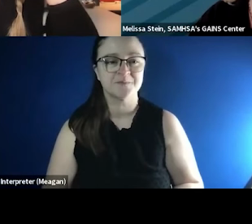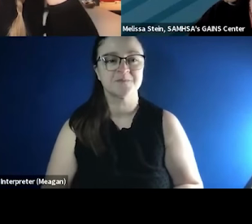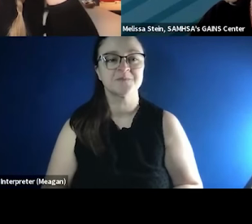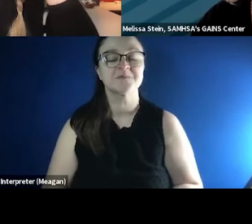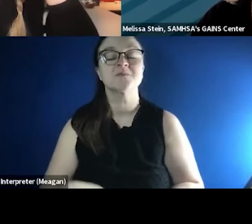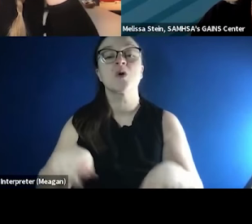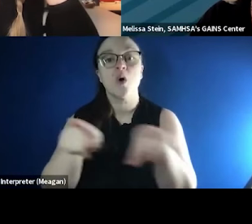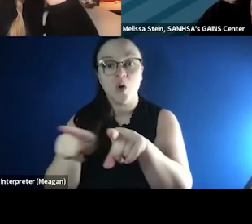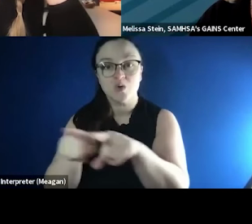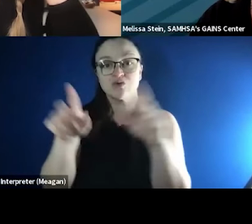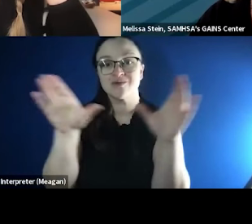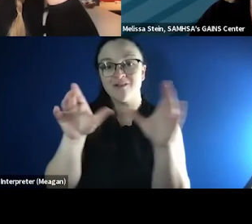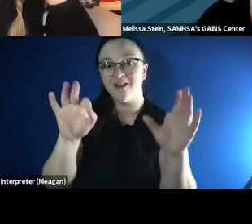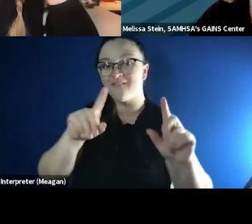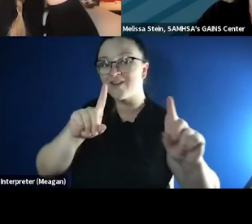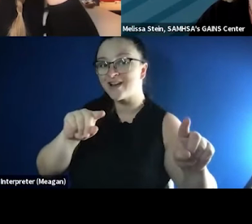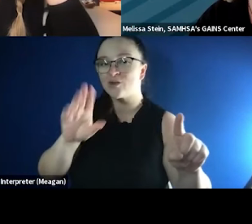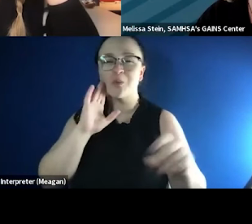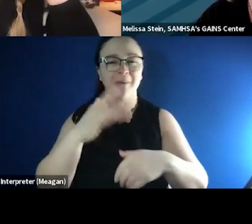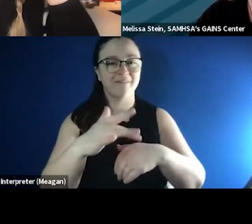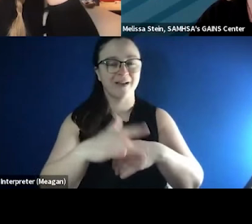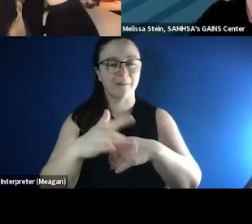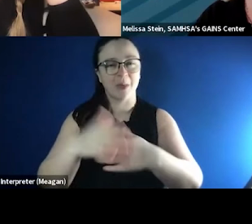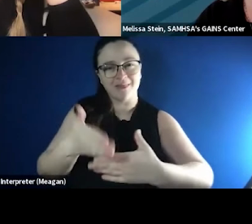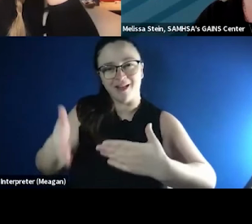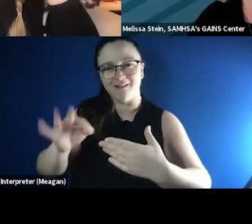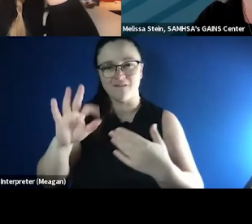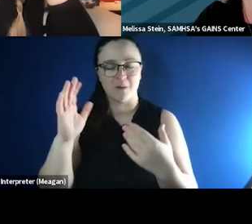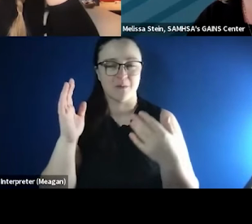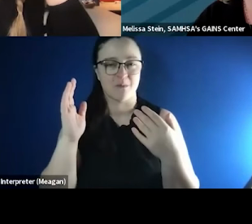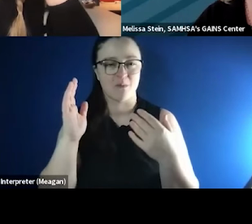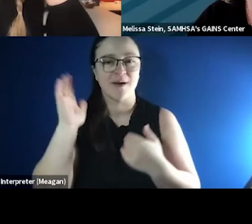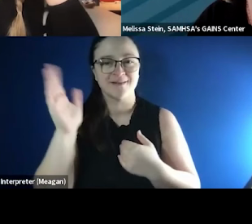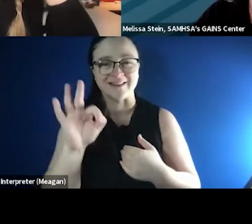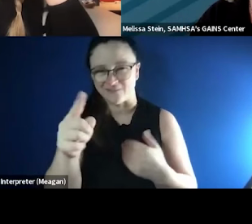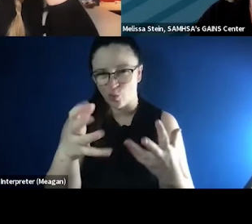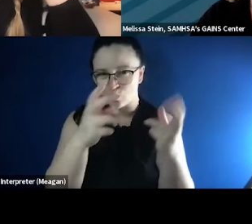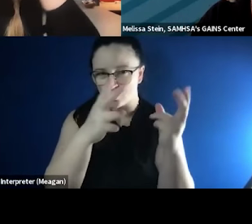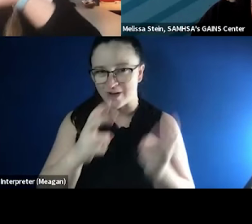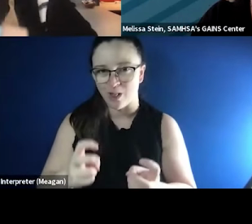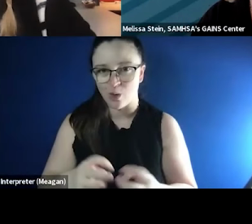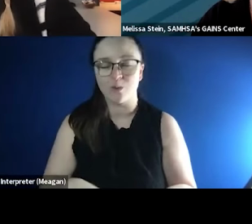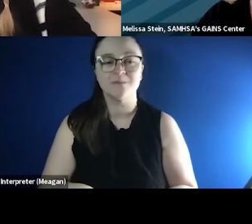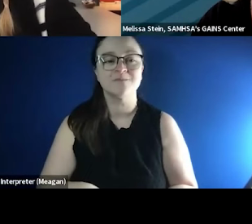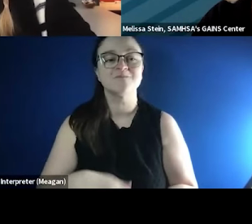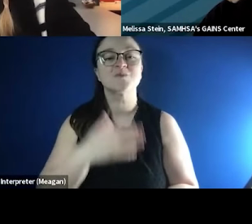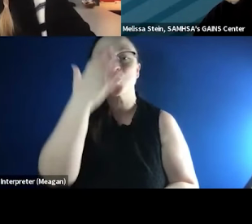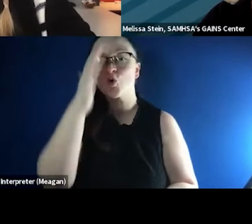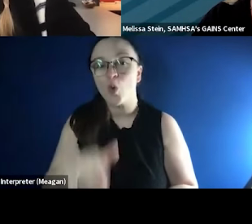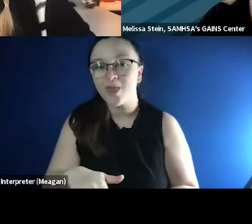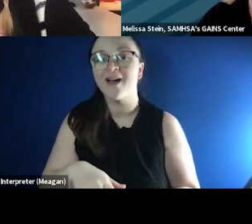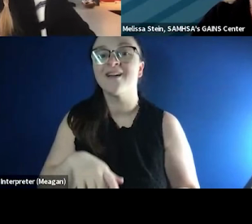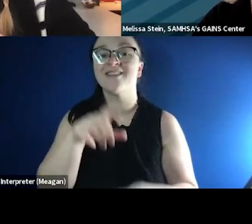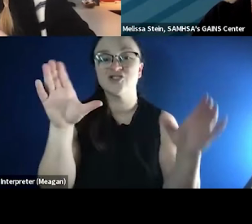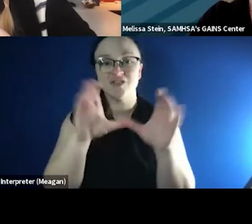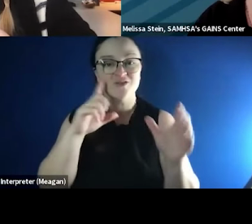attendance will be available for download at the end of today's presentation. Please note that this certificate is for your personal